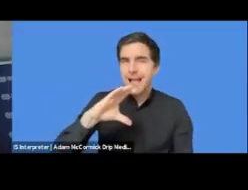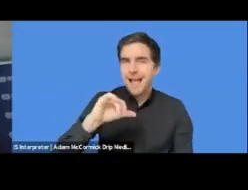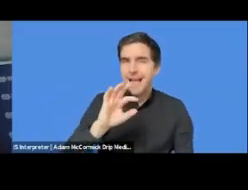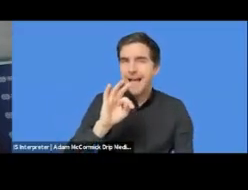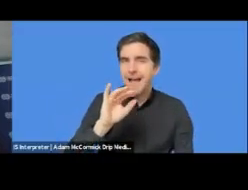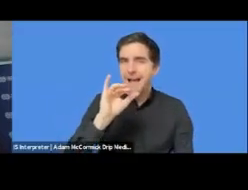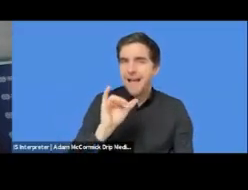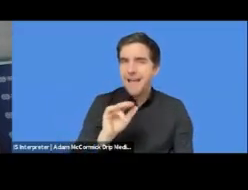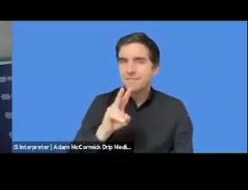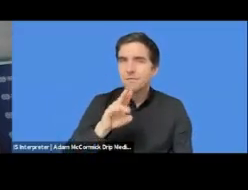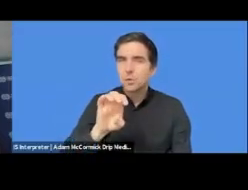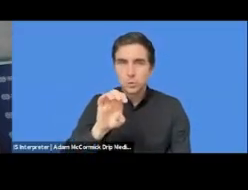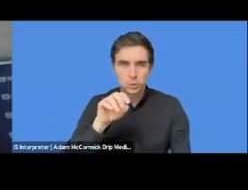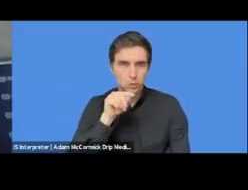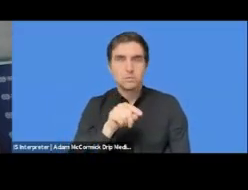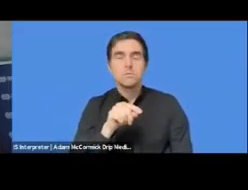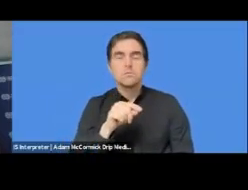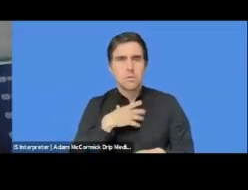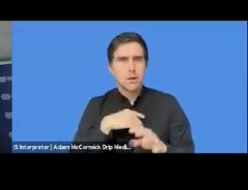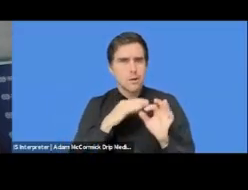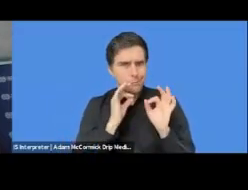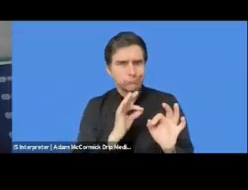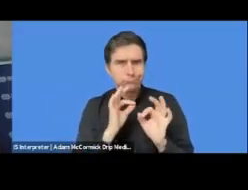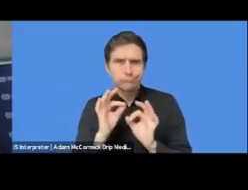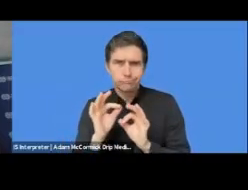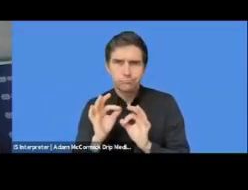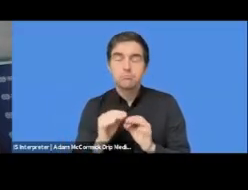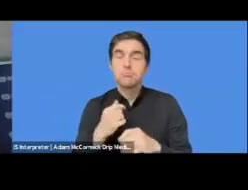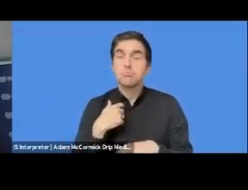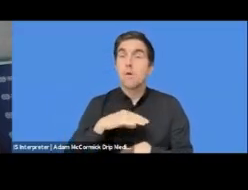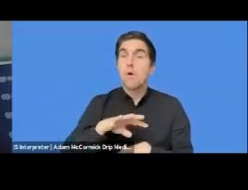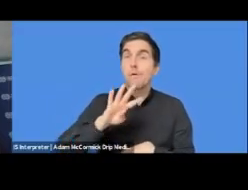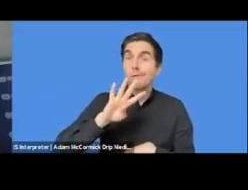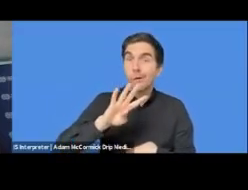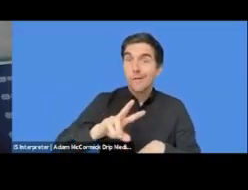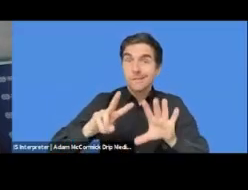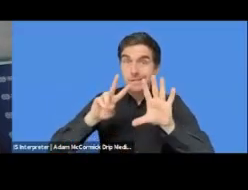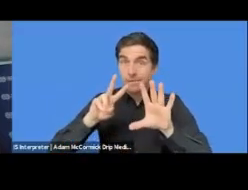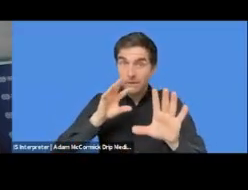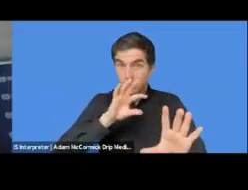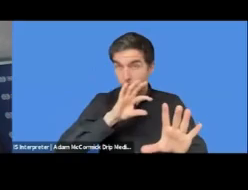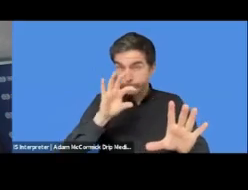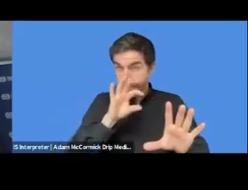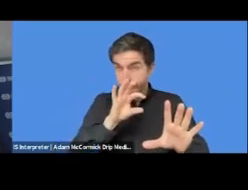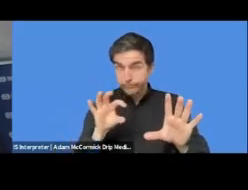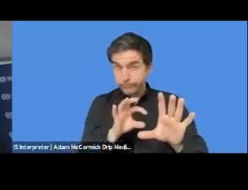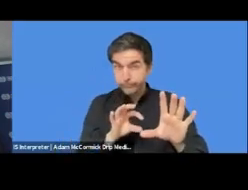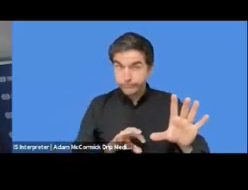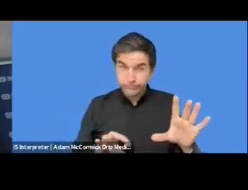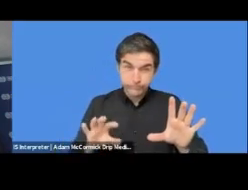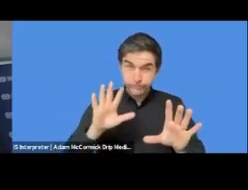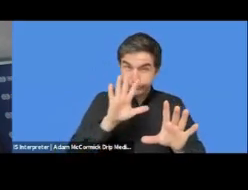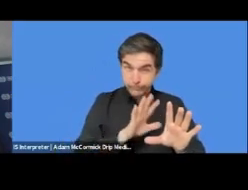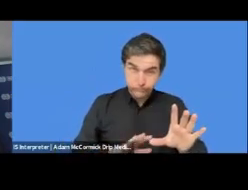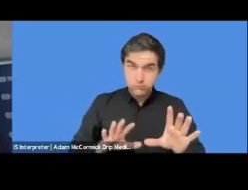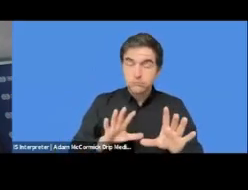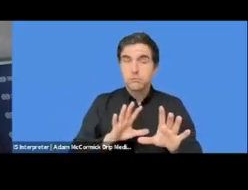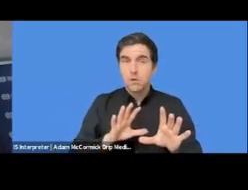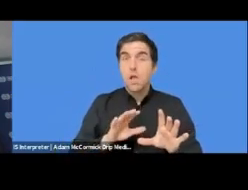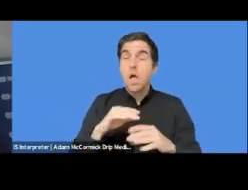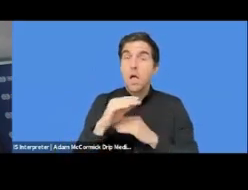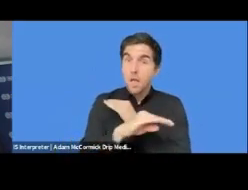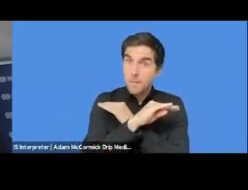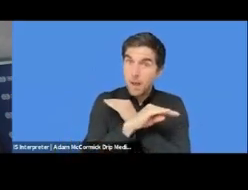single window initiative in Kafue. So just to also make mention that at the moment, we have